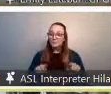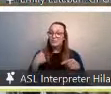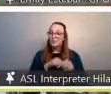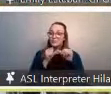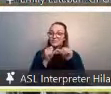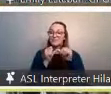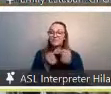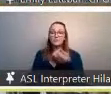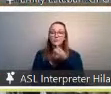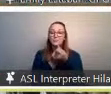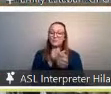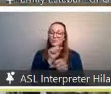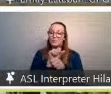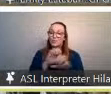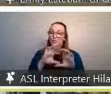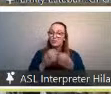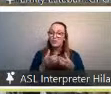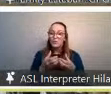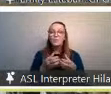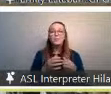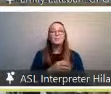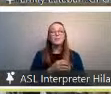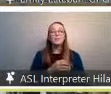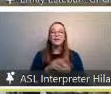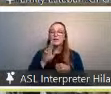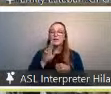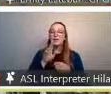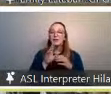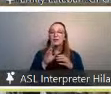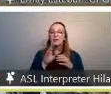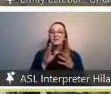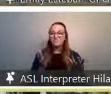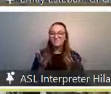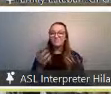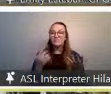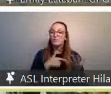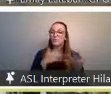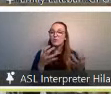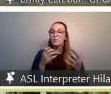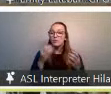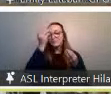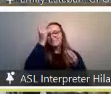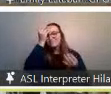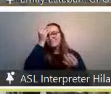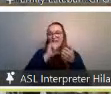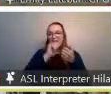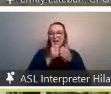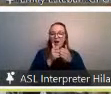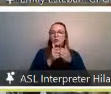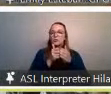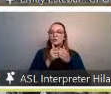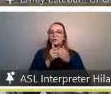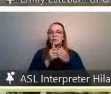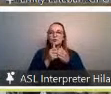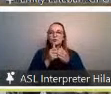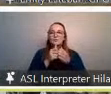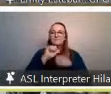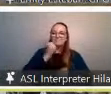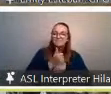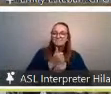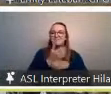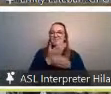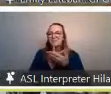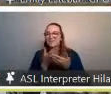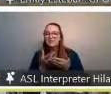work group at UPG, we want to think about ways to develop tools to co-construct a child-centered approach to making